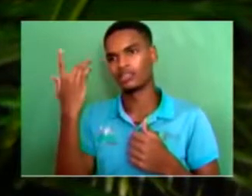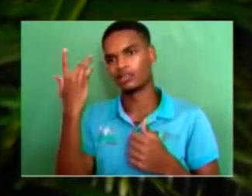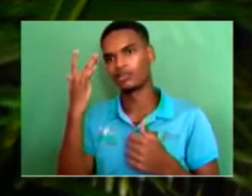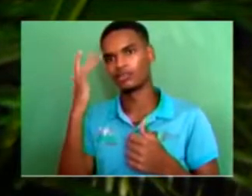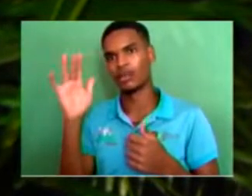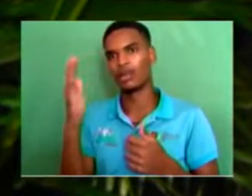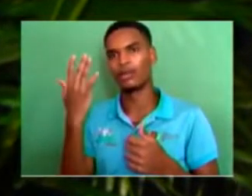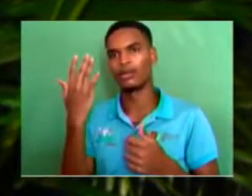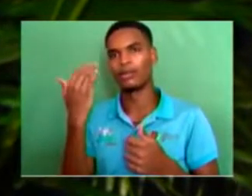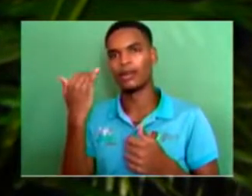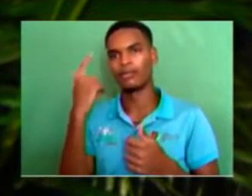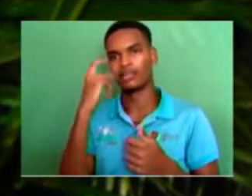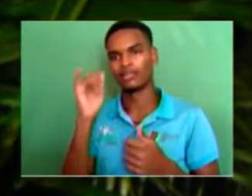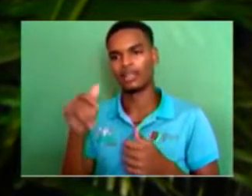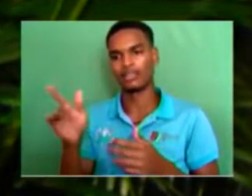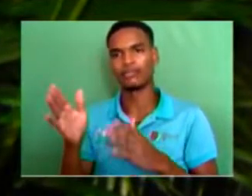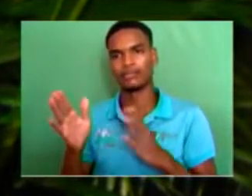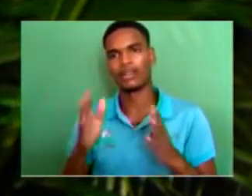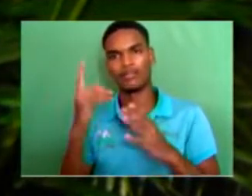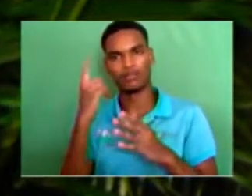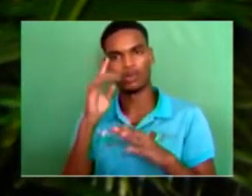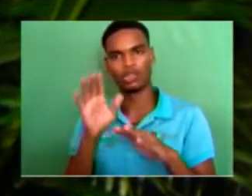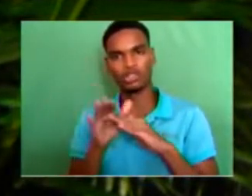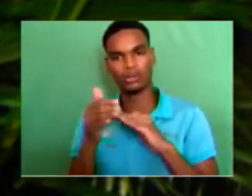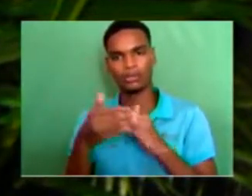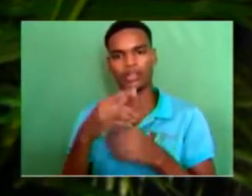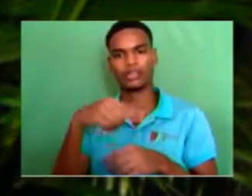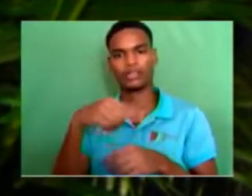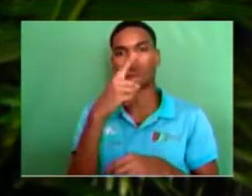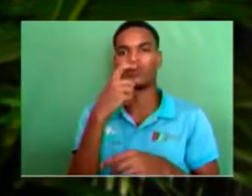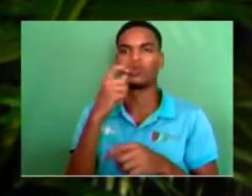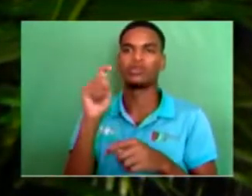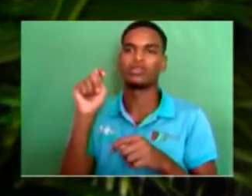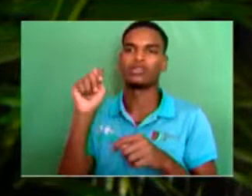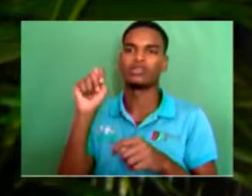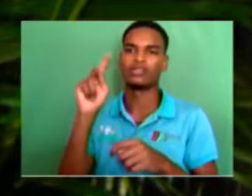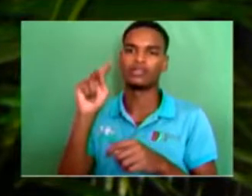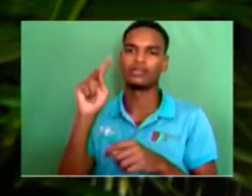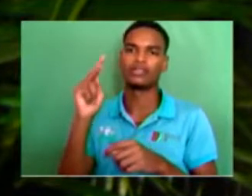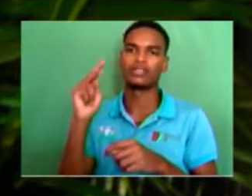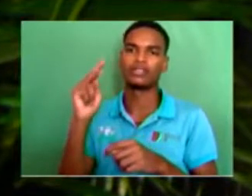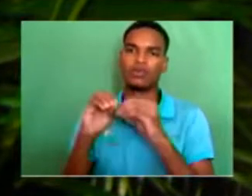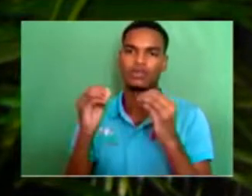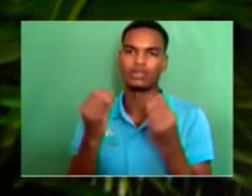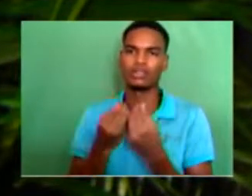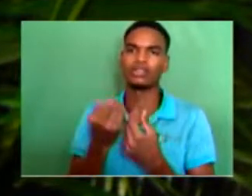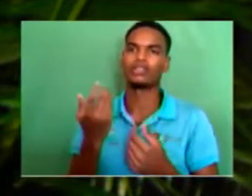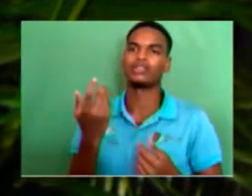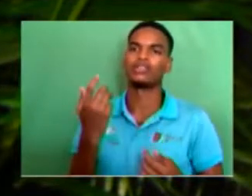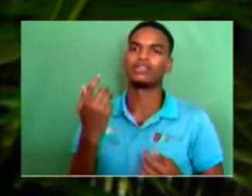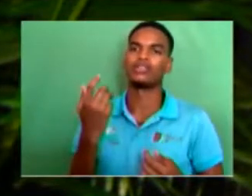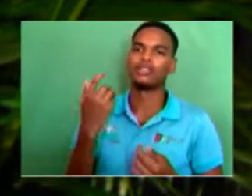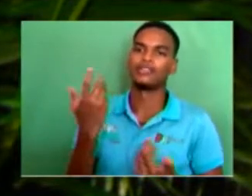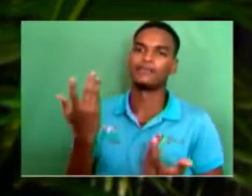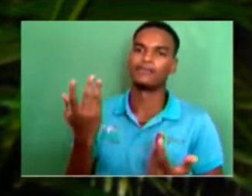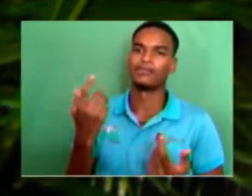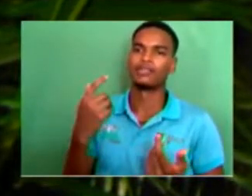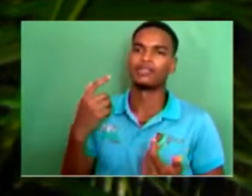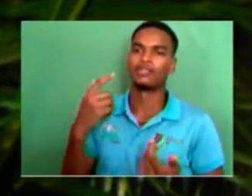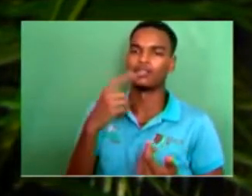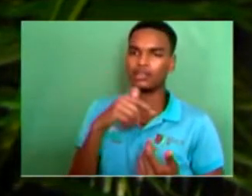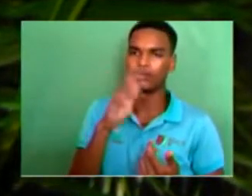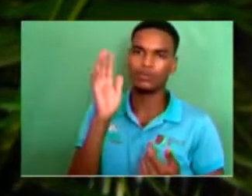it's the plan here for Jamaican broadcasters, to go ahead and start the service up, get stuff out there that makes it